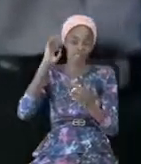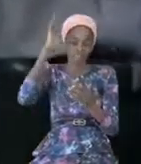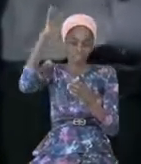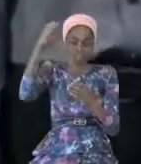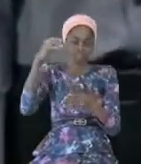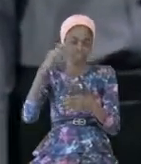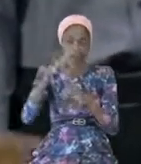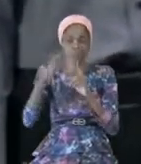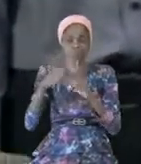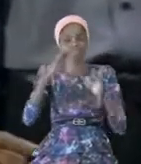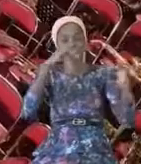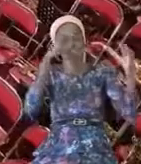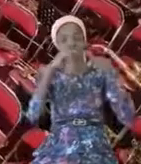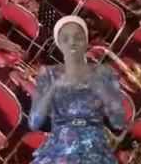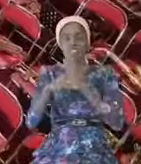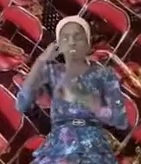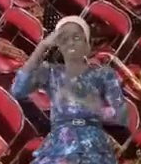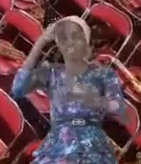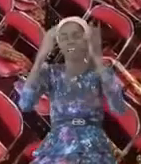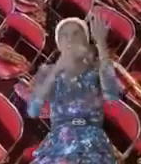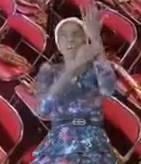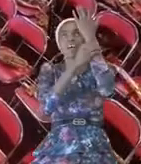hope is in His